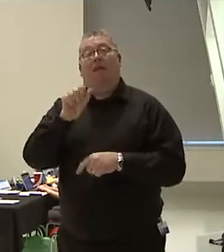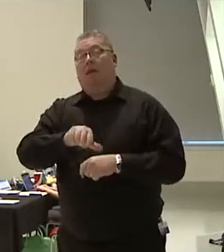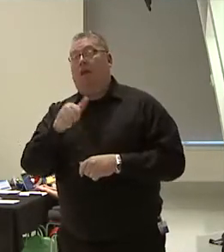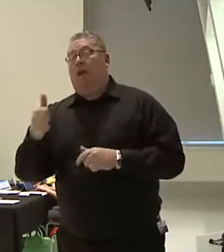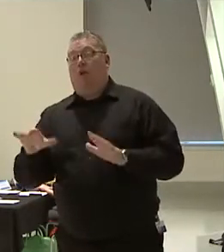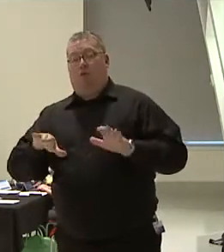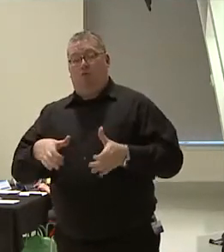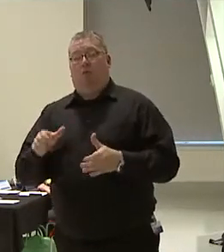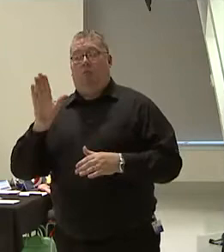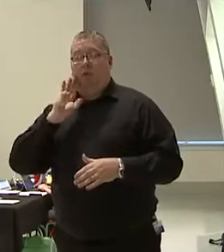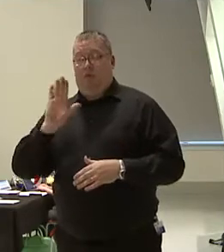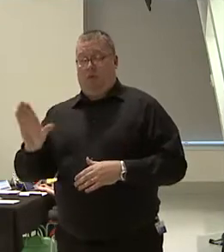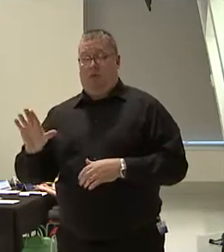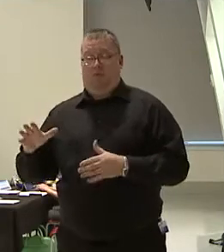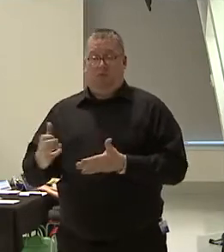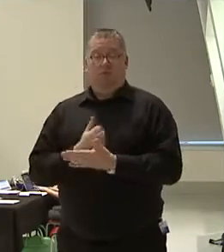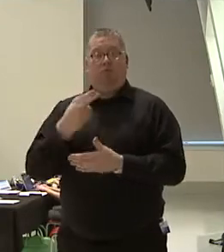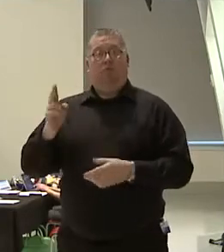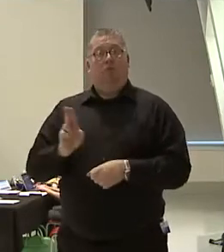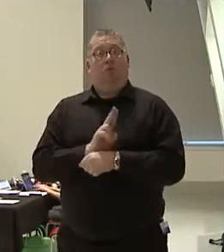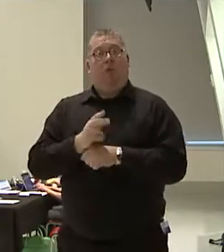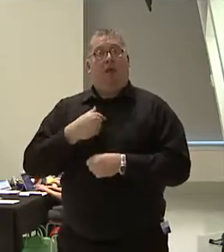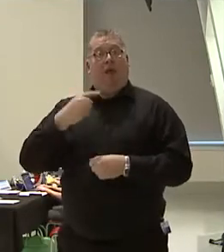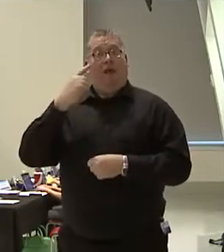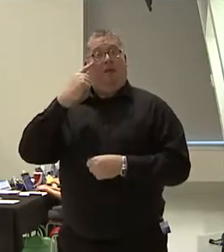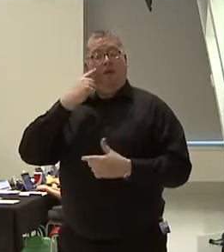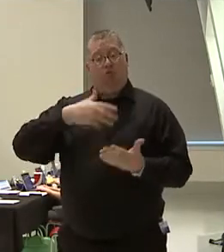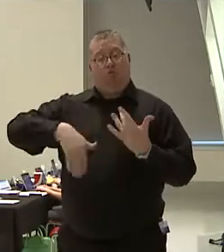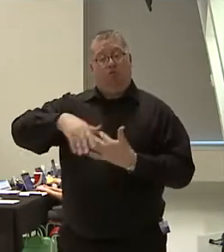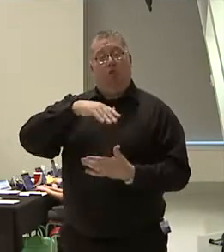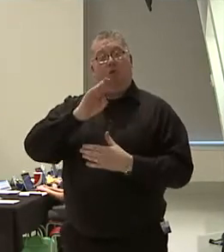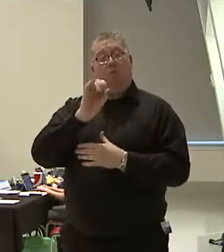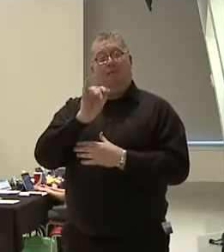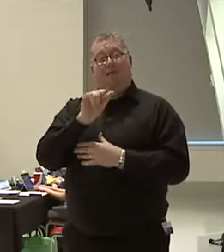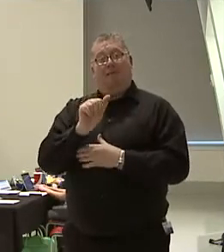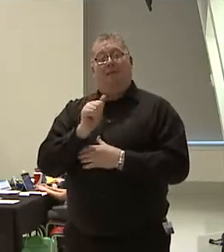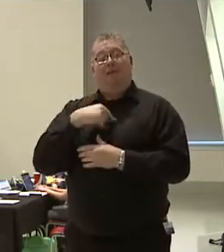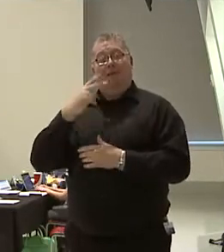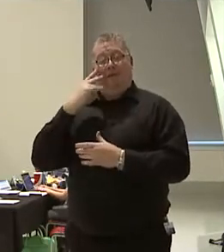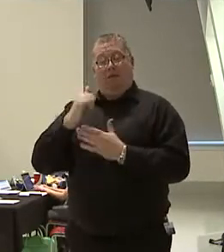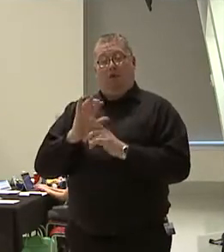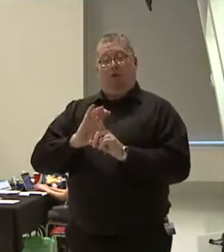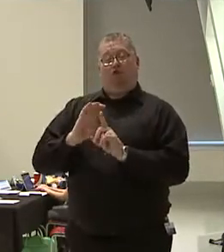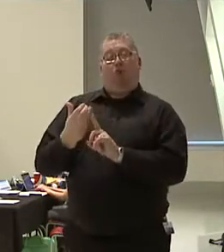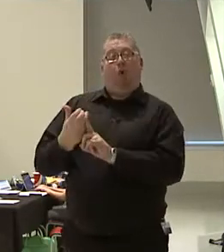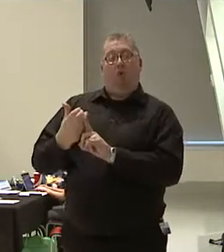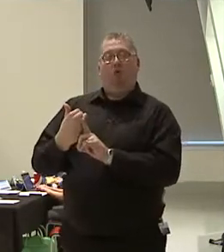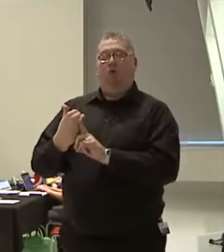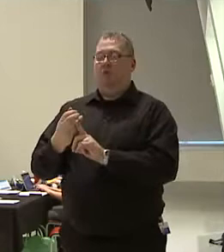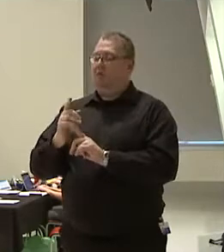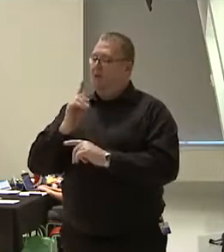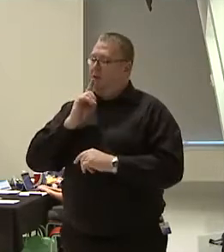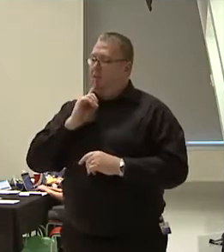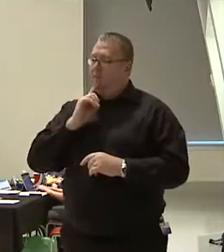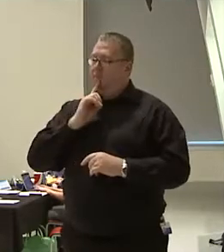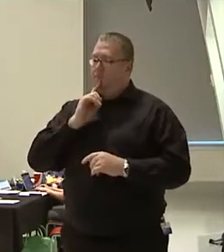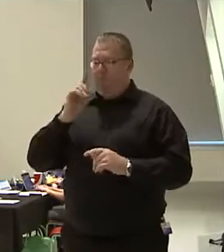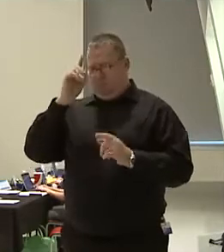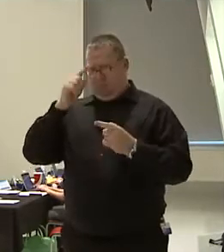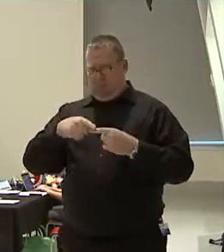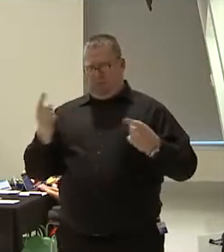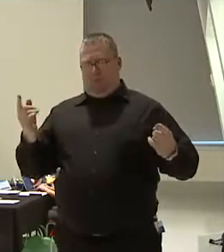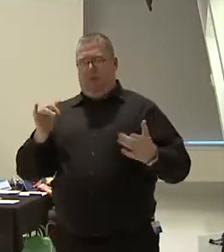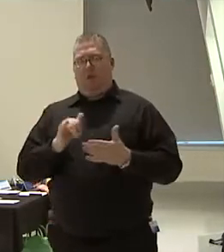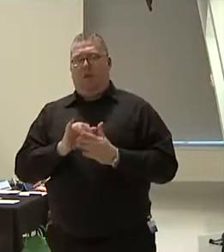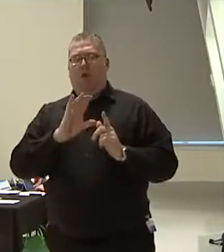its use. I think social media makes police uncomfortable because of the culture of social media is completely counter to the culture